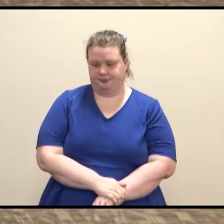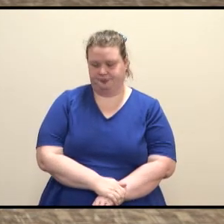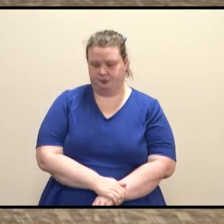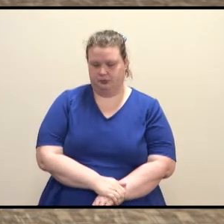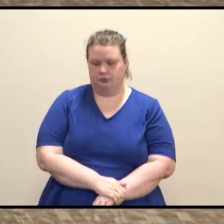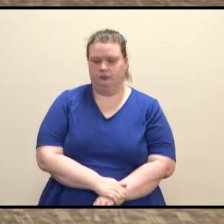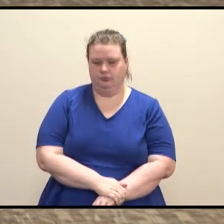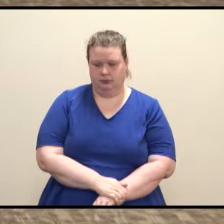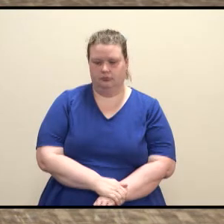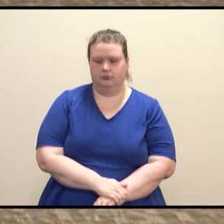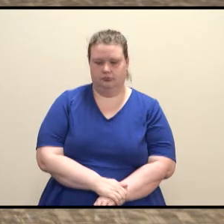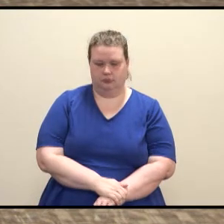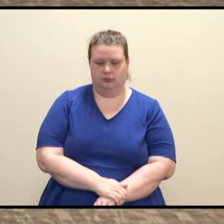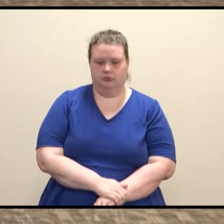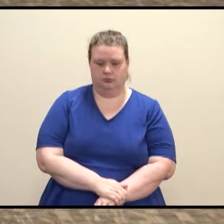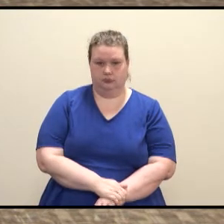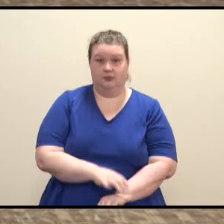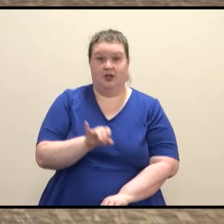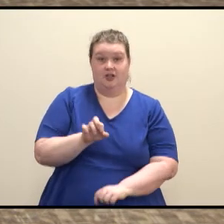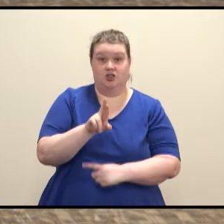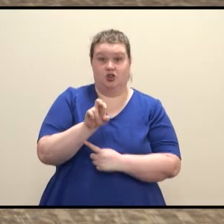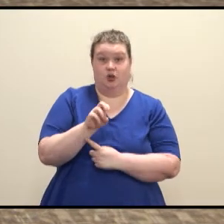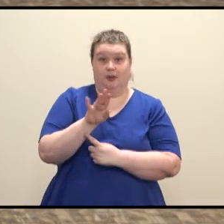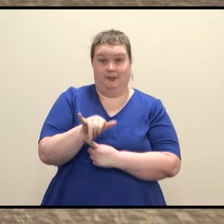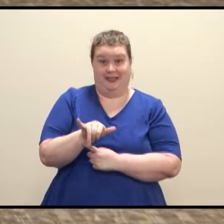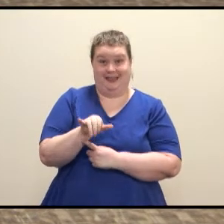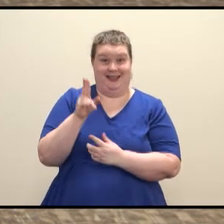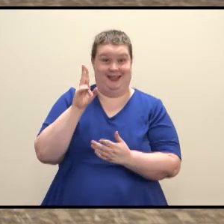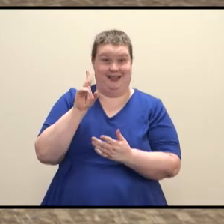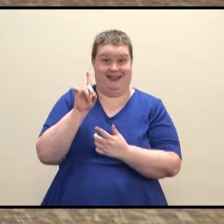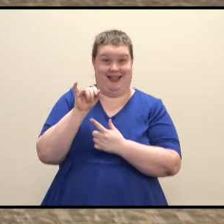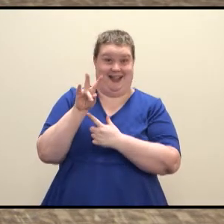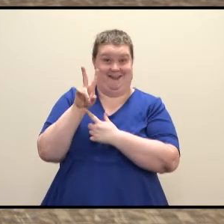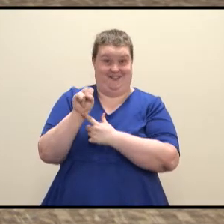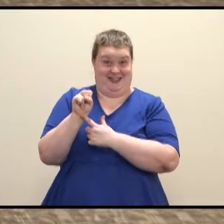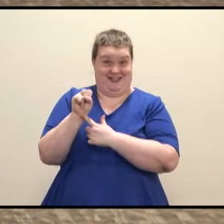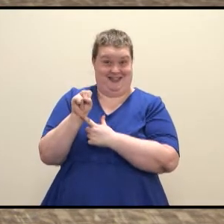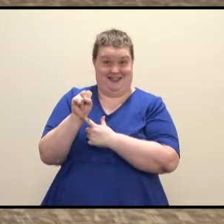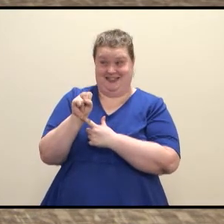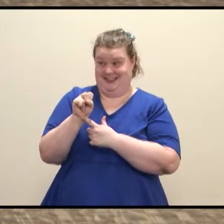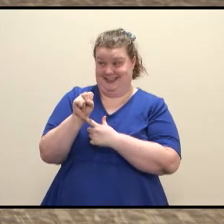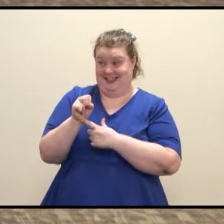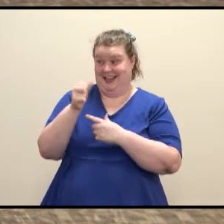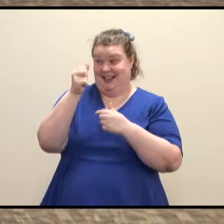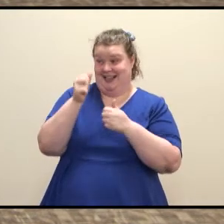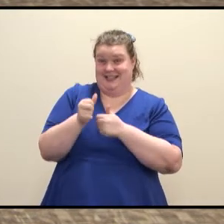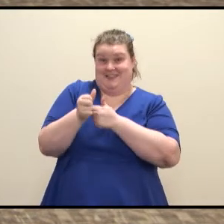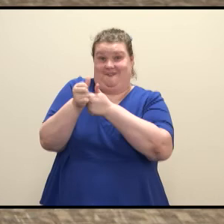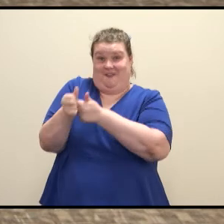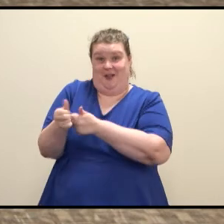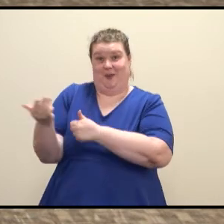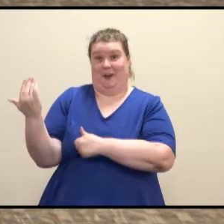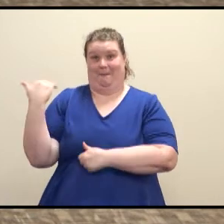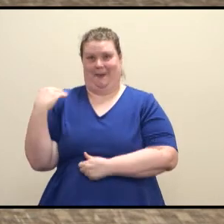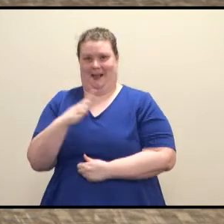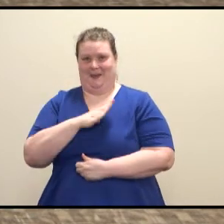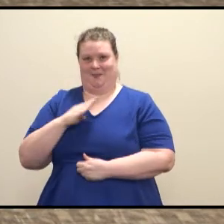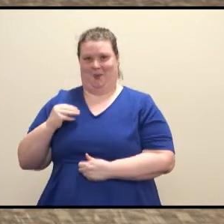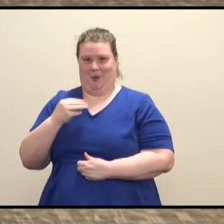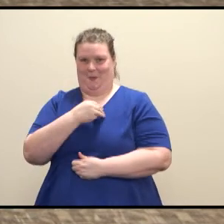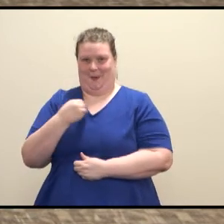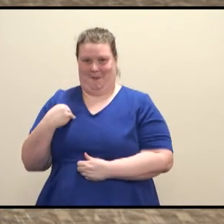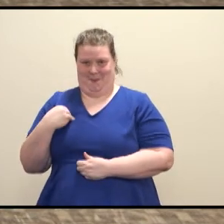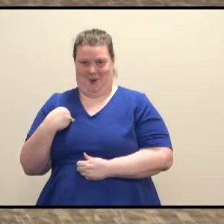Great. Jeremy Davis is holding the legacy of Norman Manning in the position of secretary.